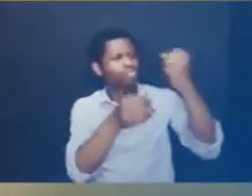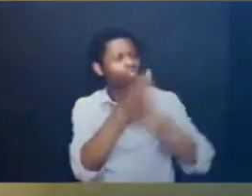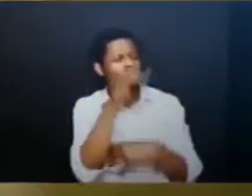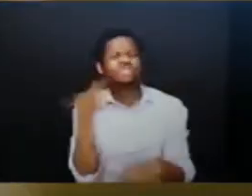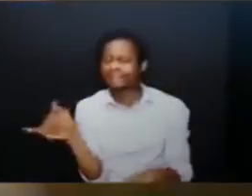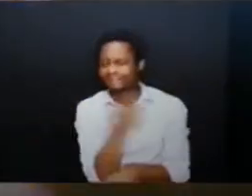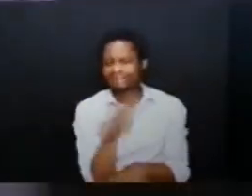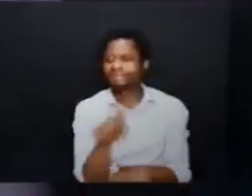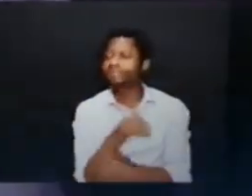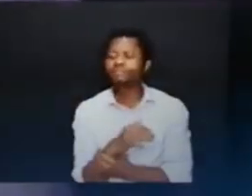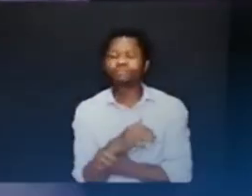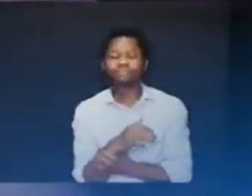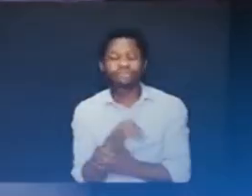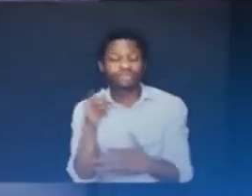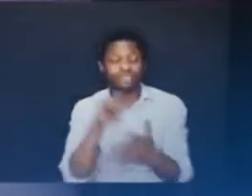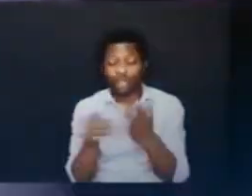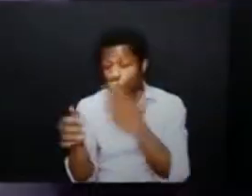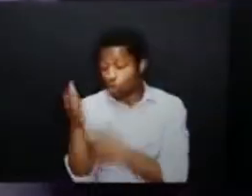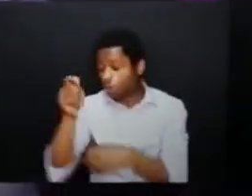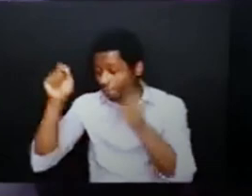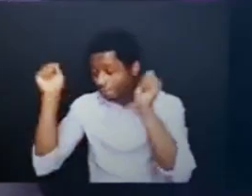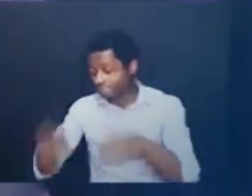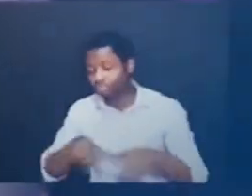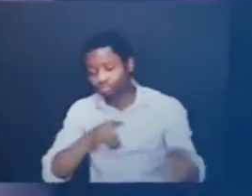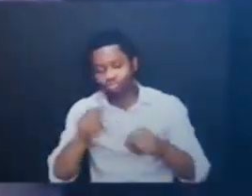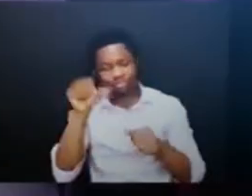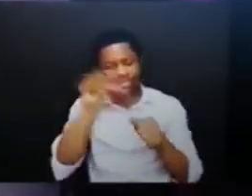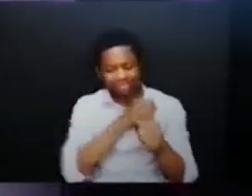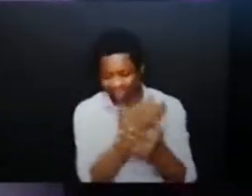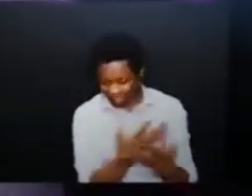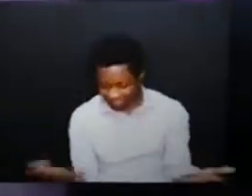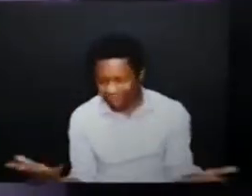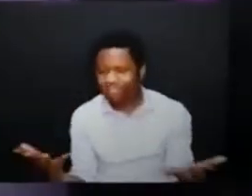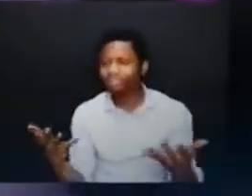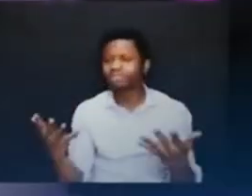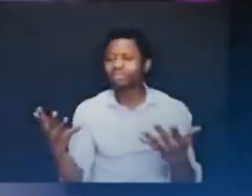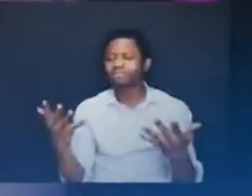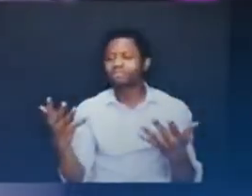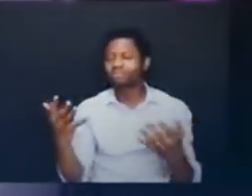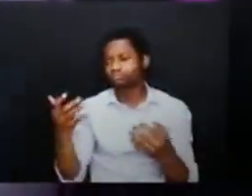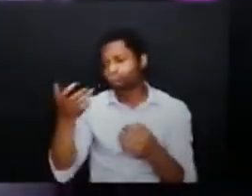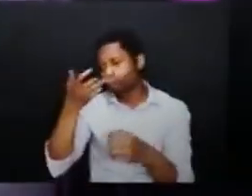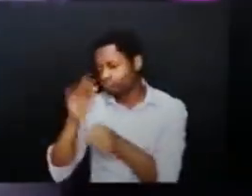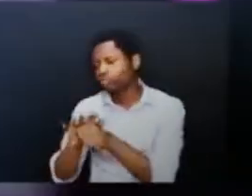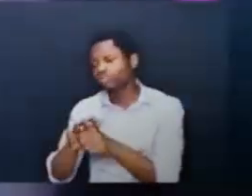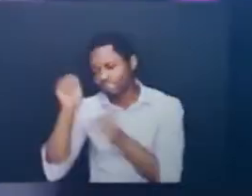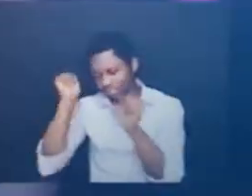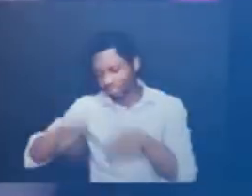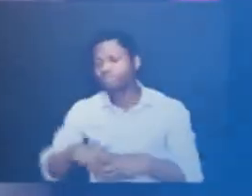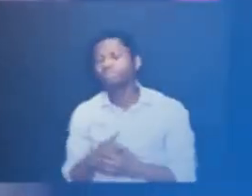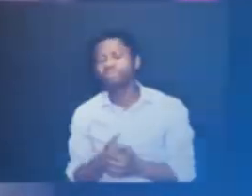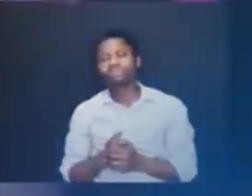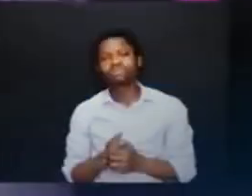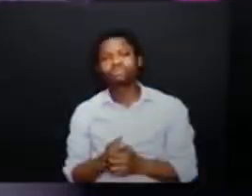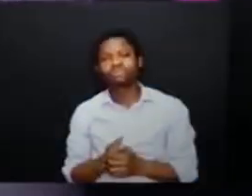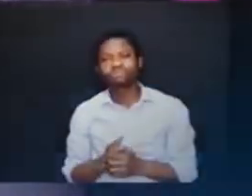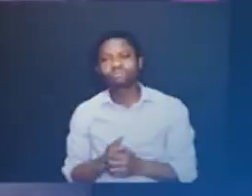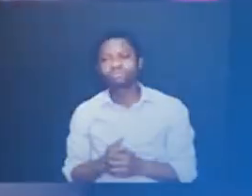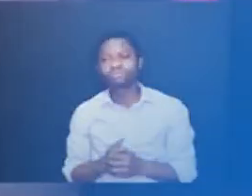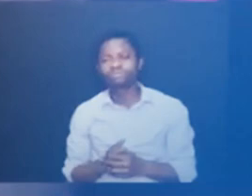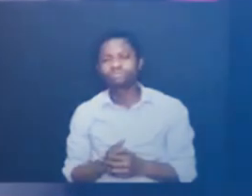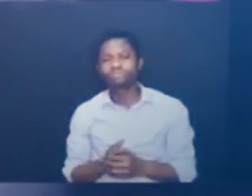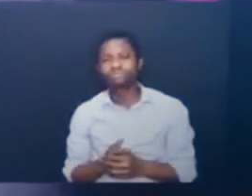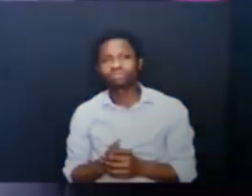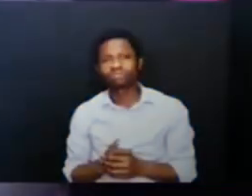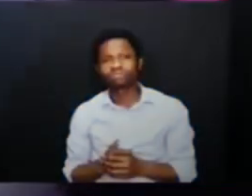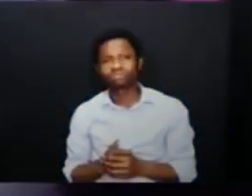did. That God is able to do that which he has promised. So there are certain